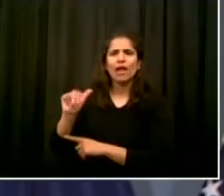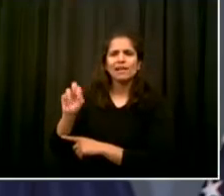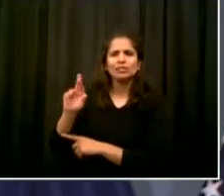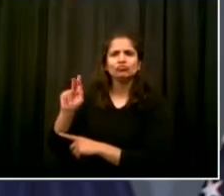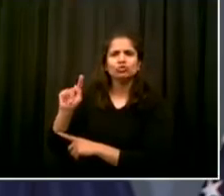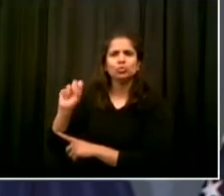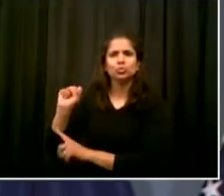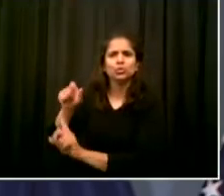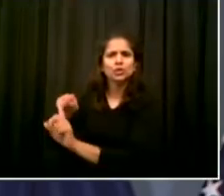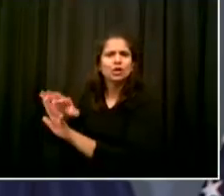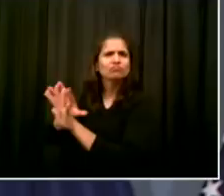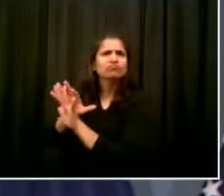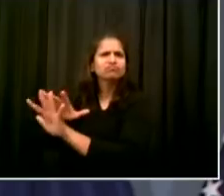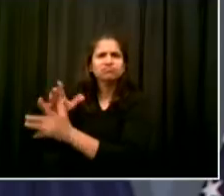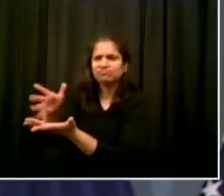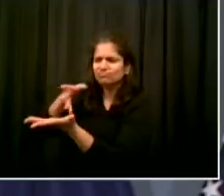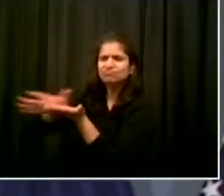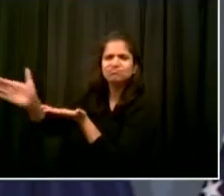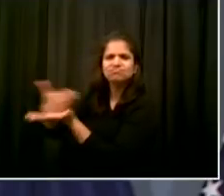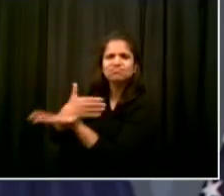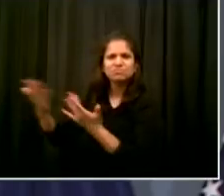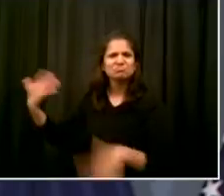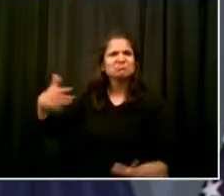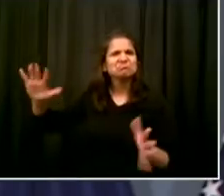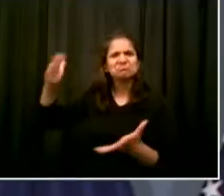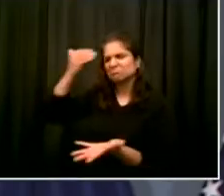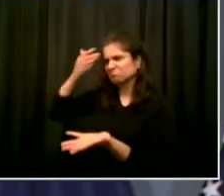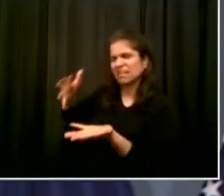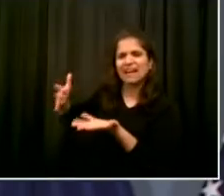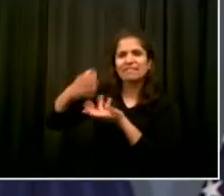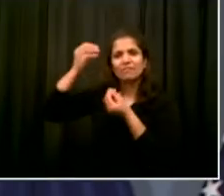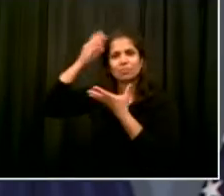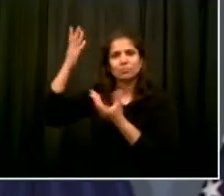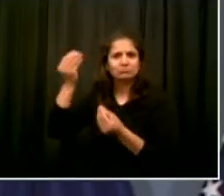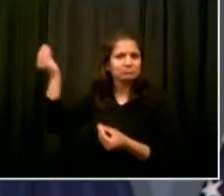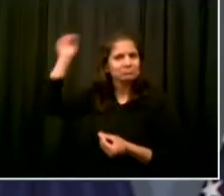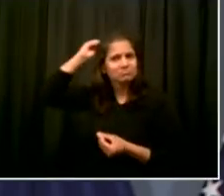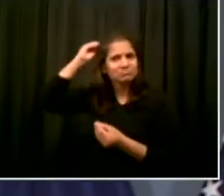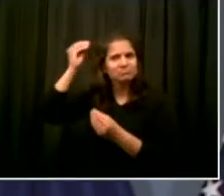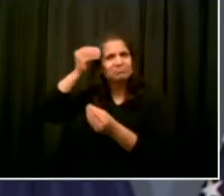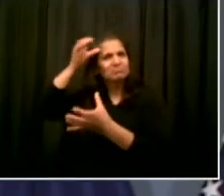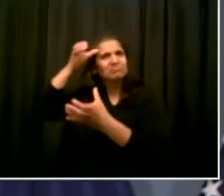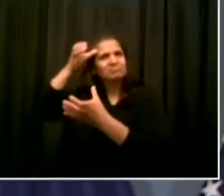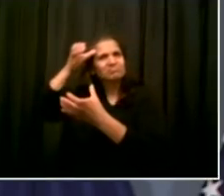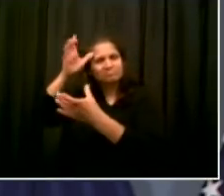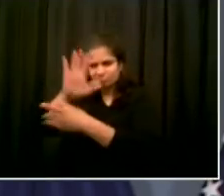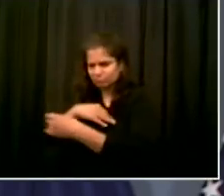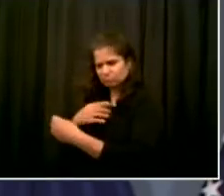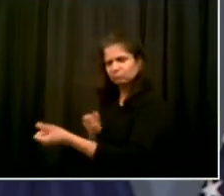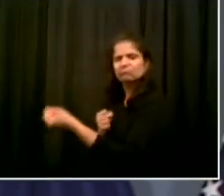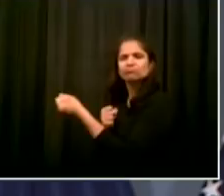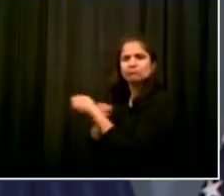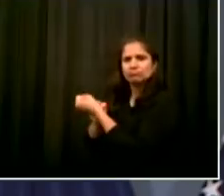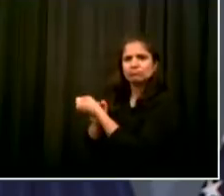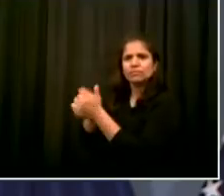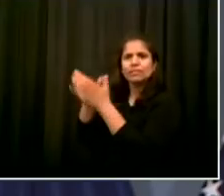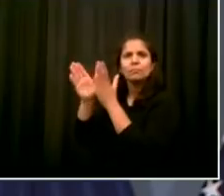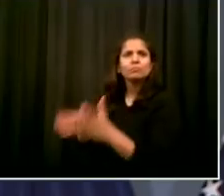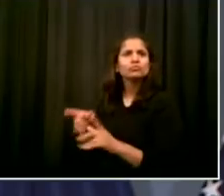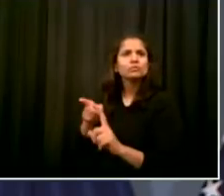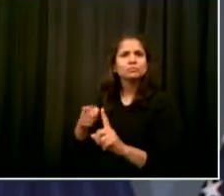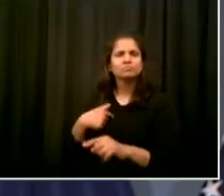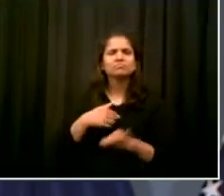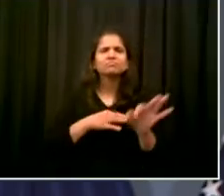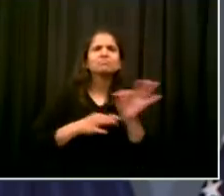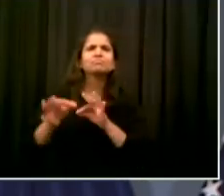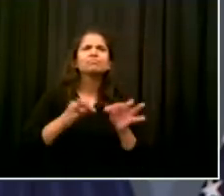in this moment. And now an example that's so powerful. So back in 2003, an 8-year-old